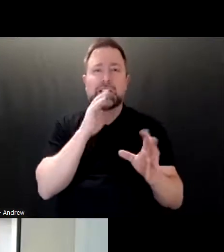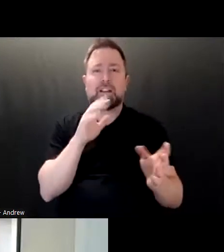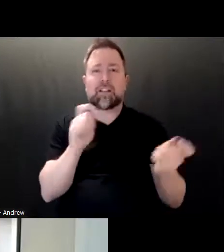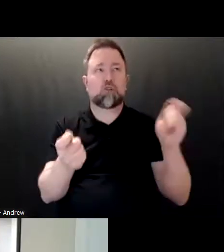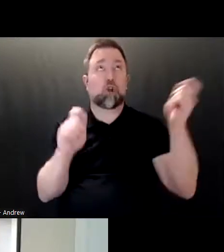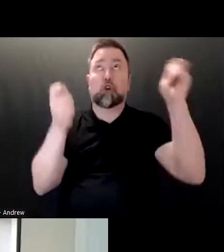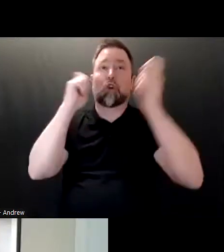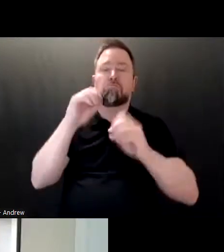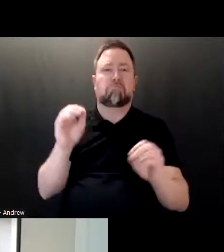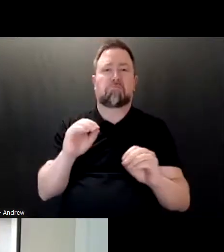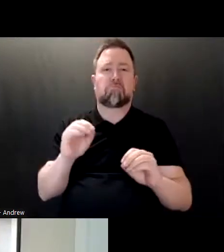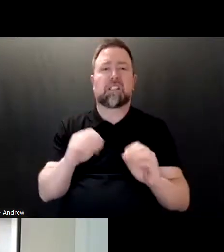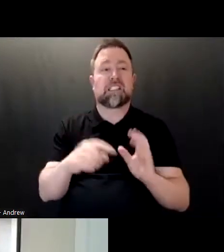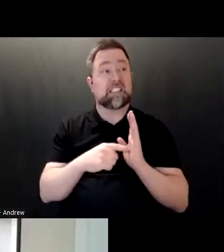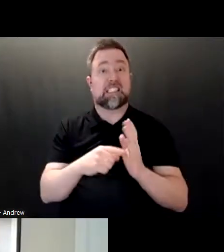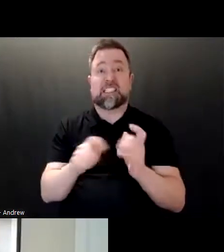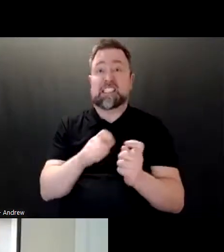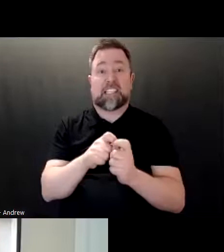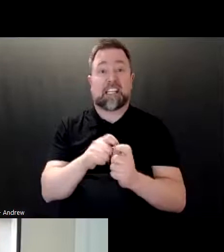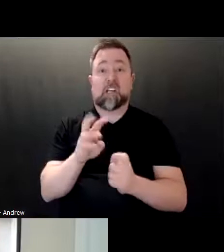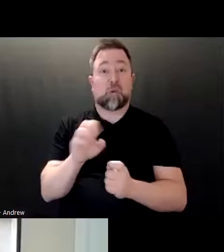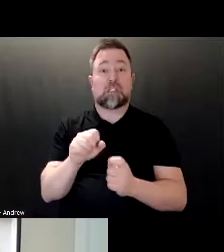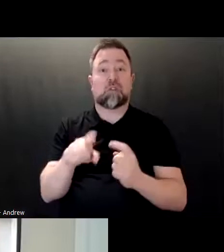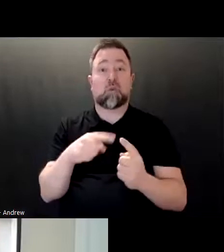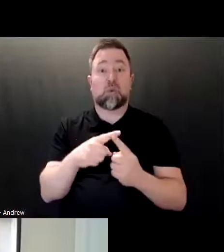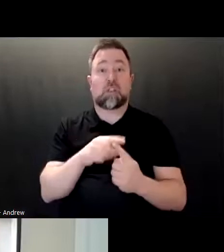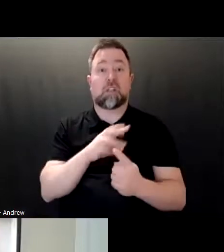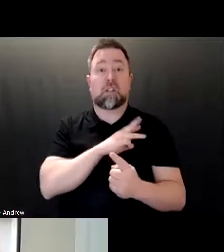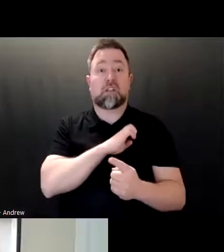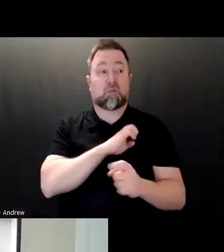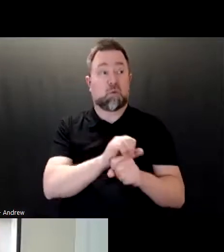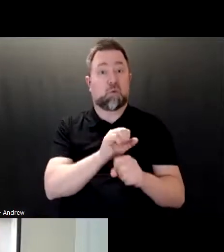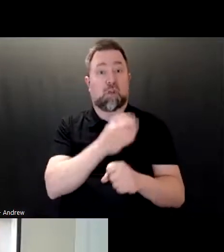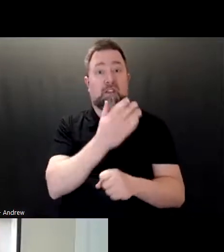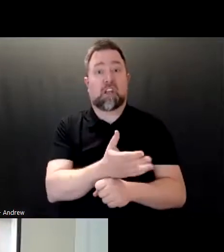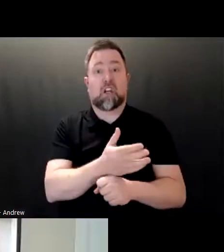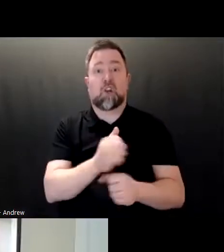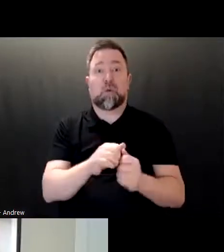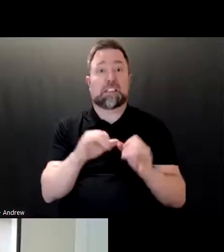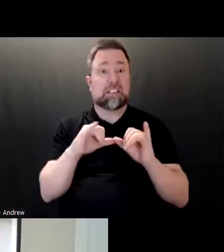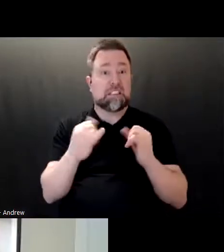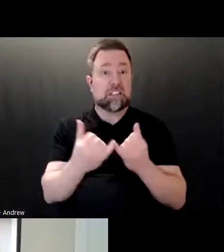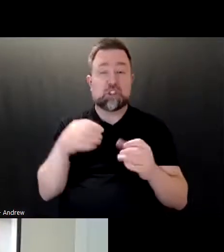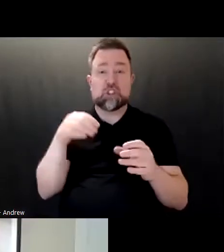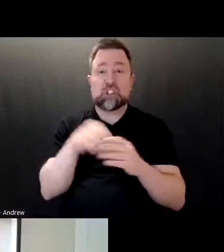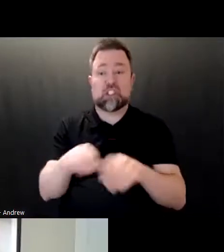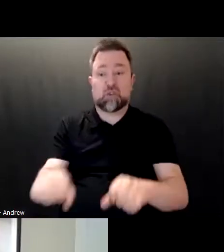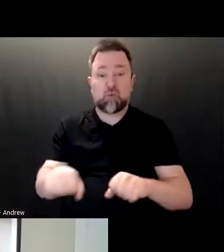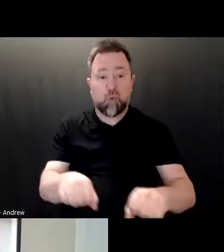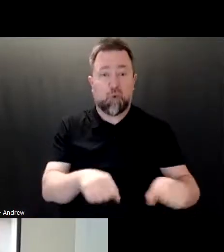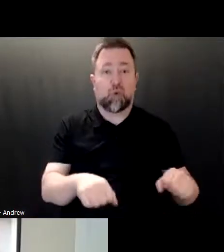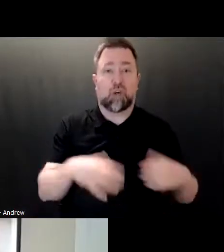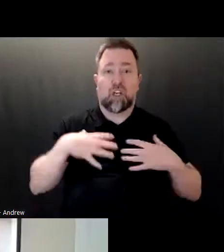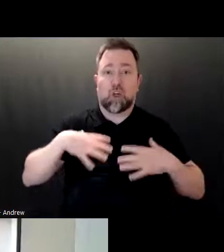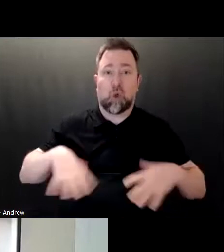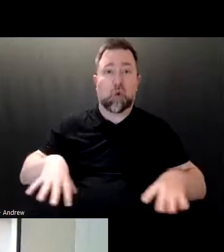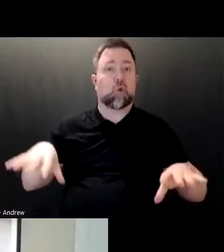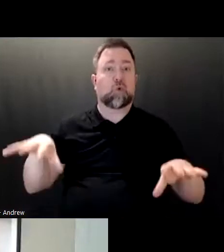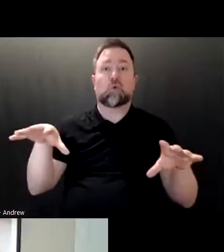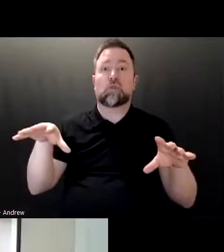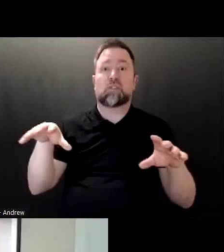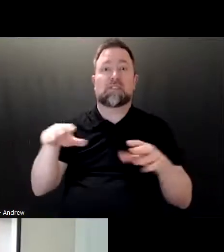have now expanded that definition as long as printmaking is at the core. I'll say a quick hello to my friend Mary, who